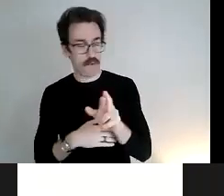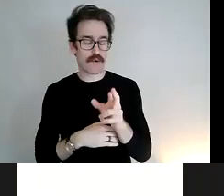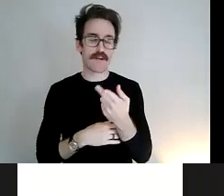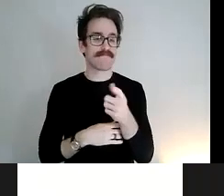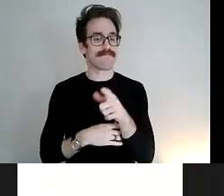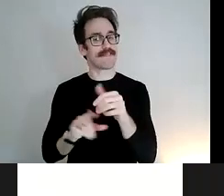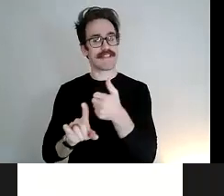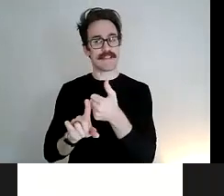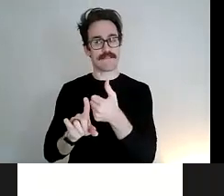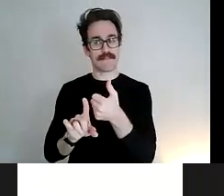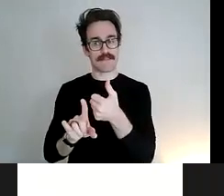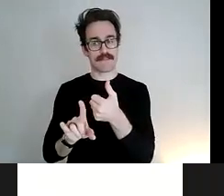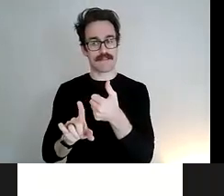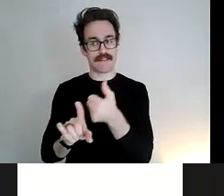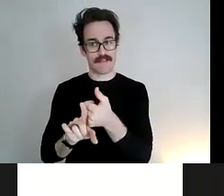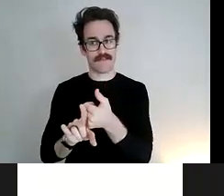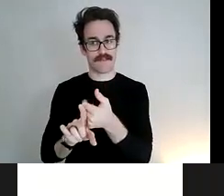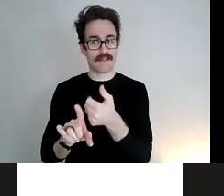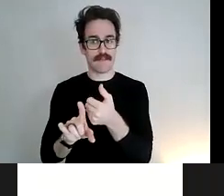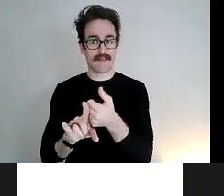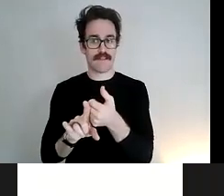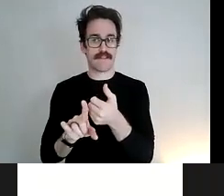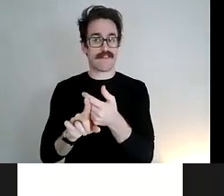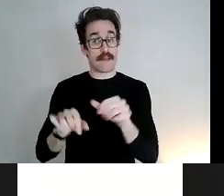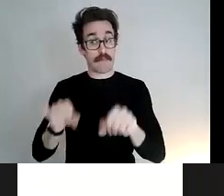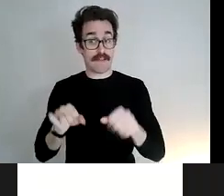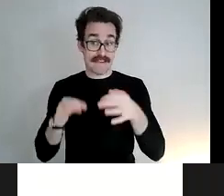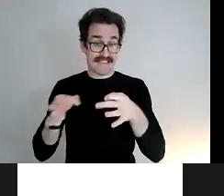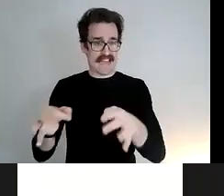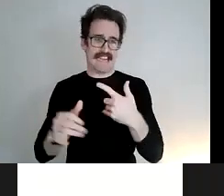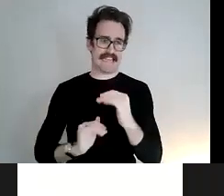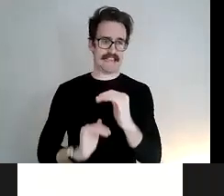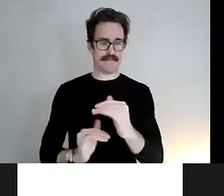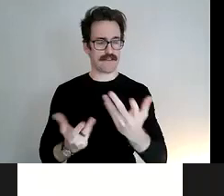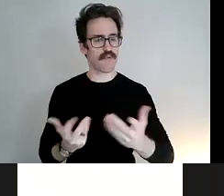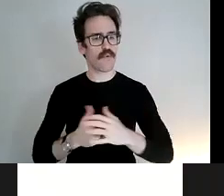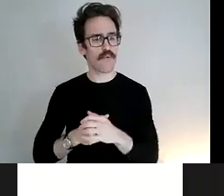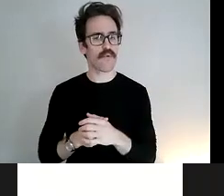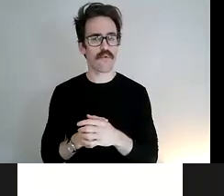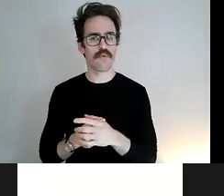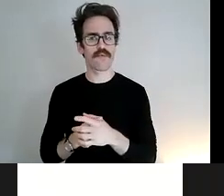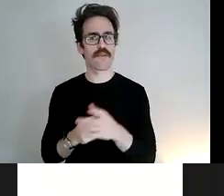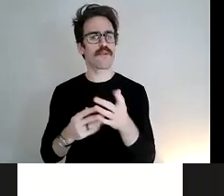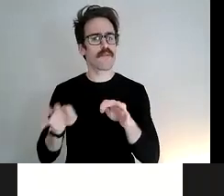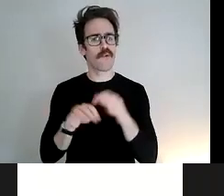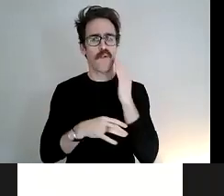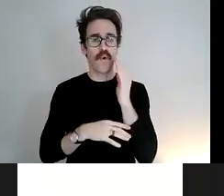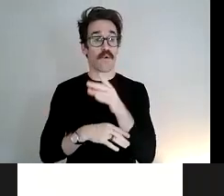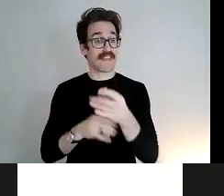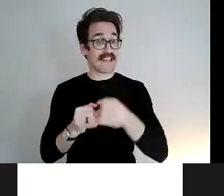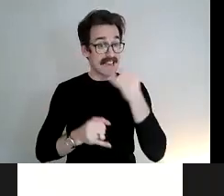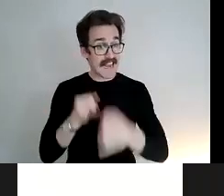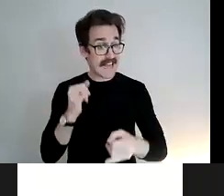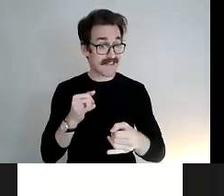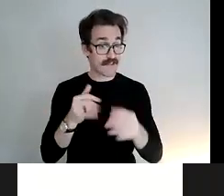ways that the risk could be dealt with, mainly because the public guardian's involvement must be the last resort. We must